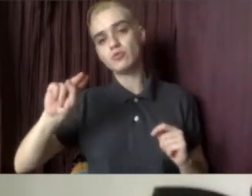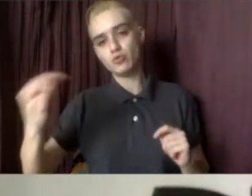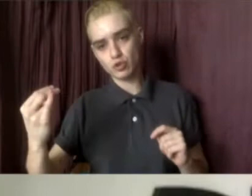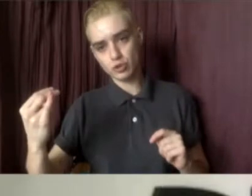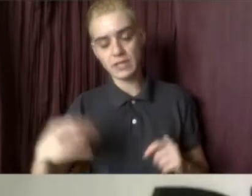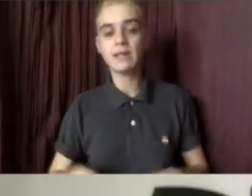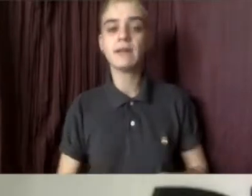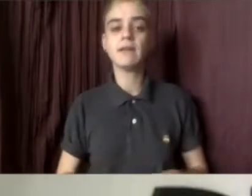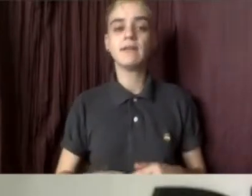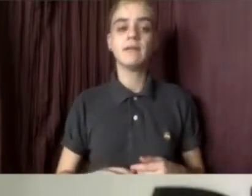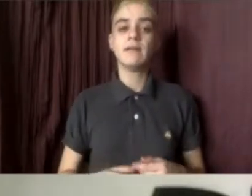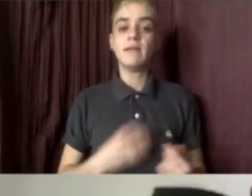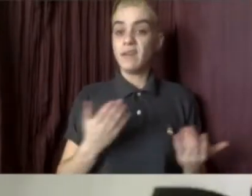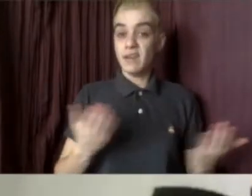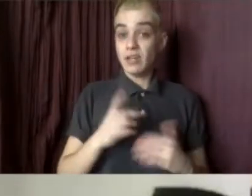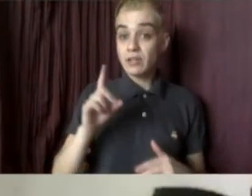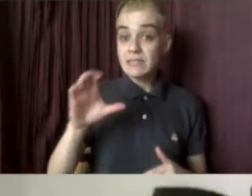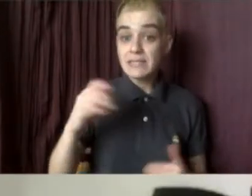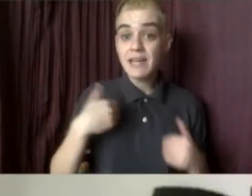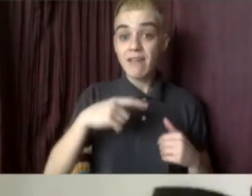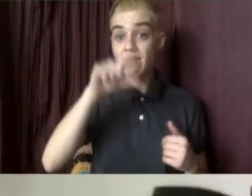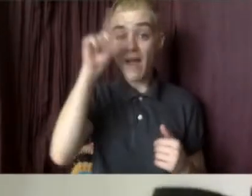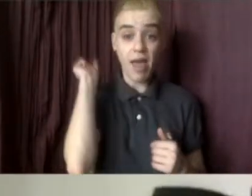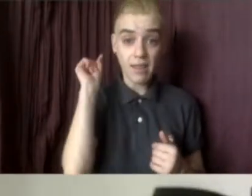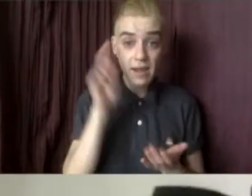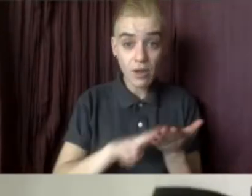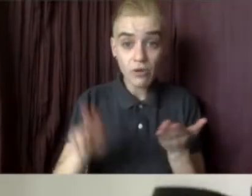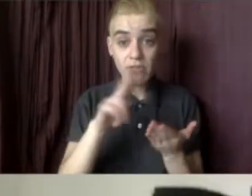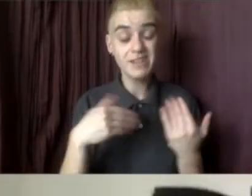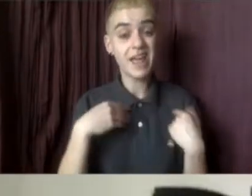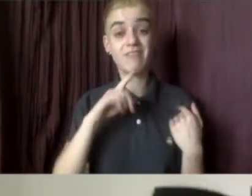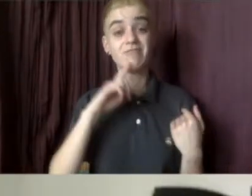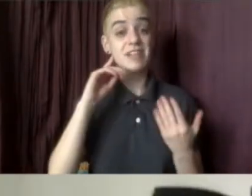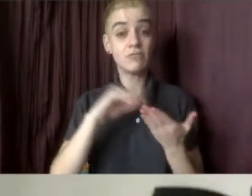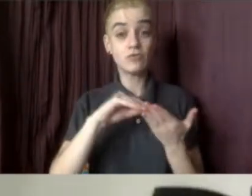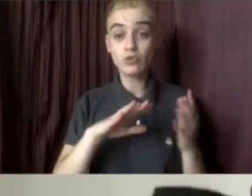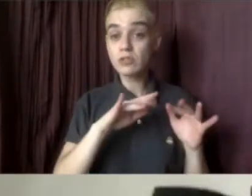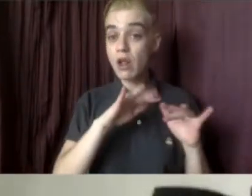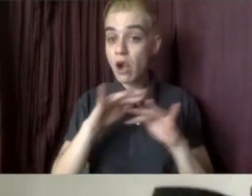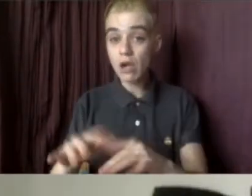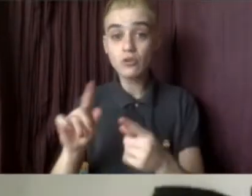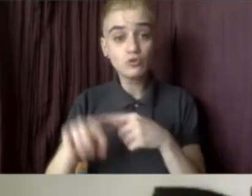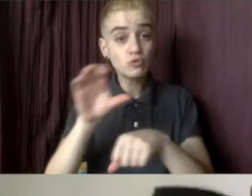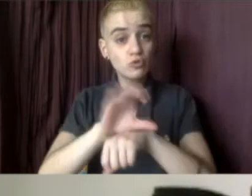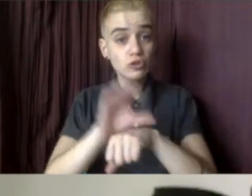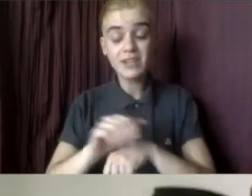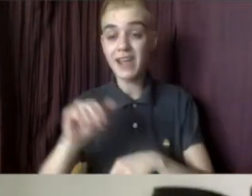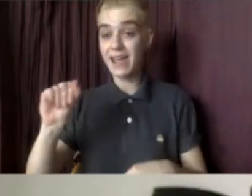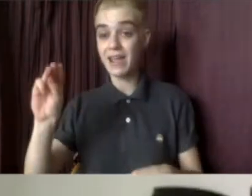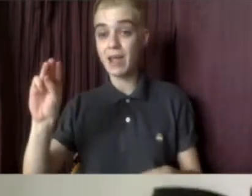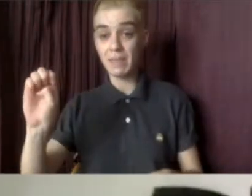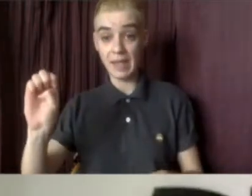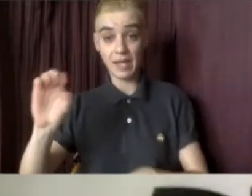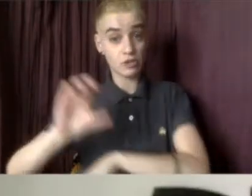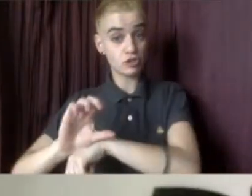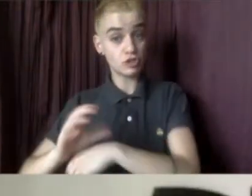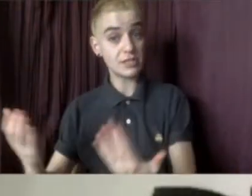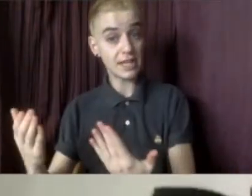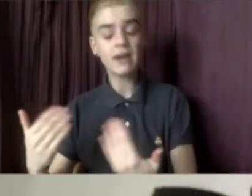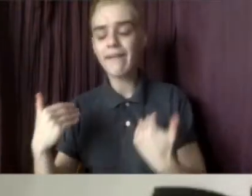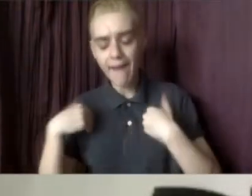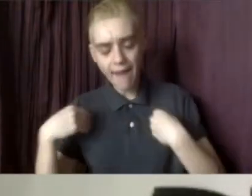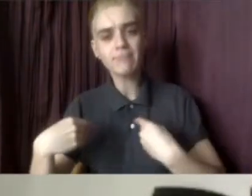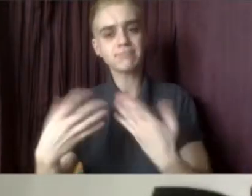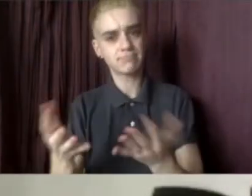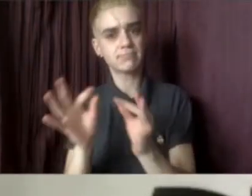that as their crutch, so say, that we don't have to be ADA accessible. And I'm not saying everyone, and I'll just tell you, it was a